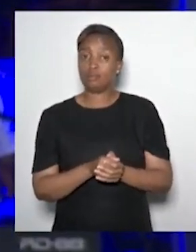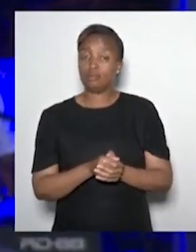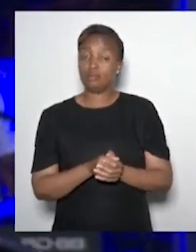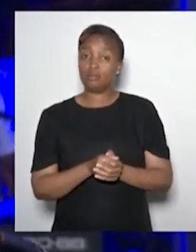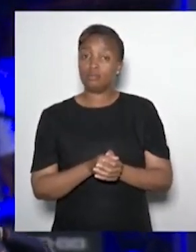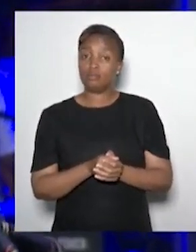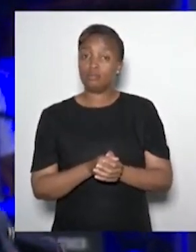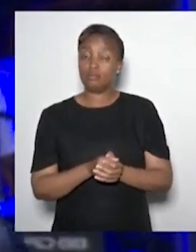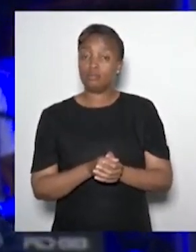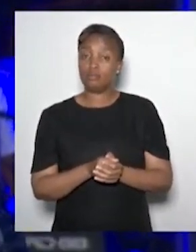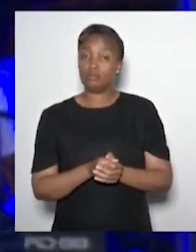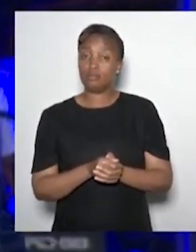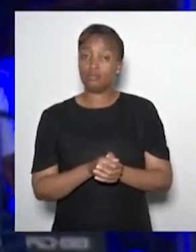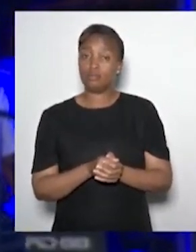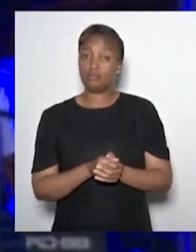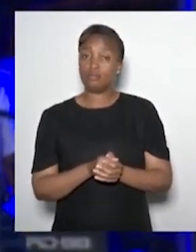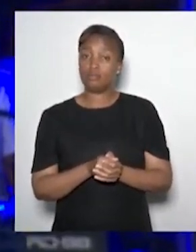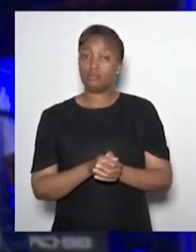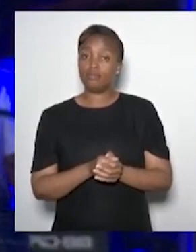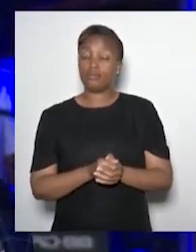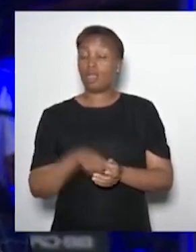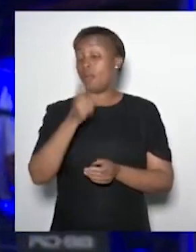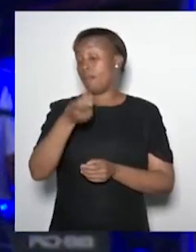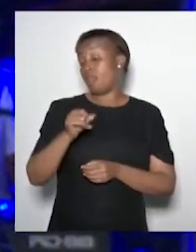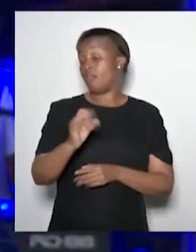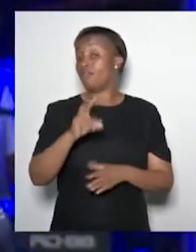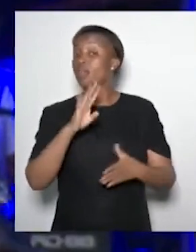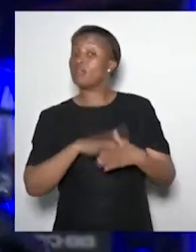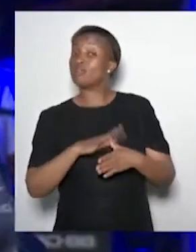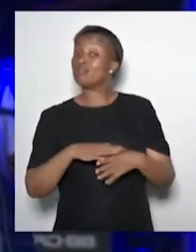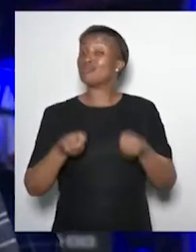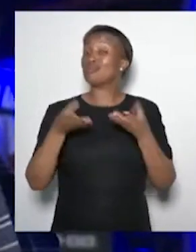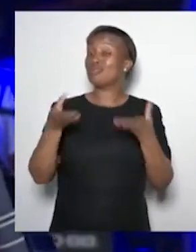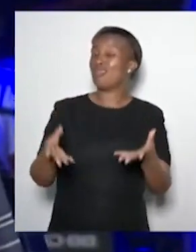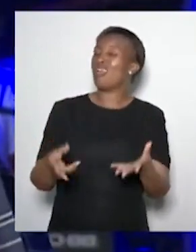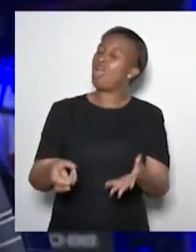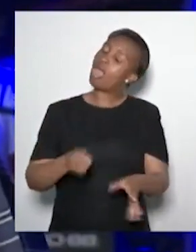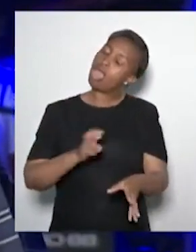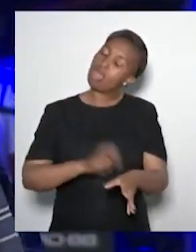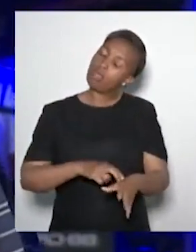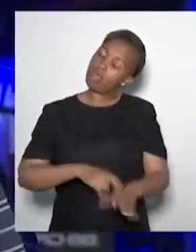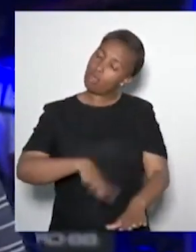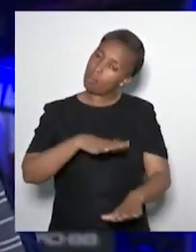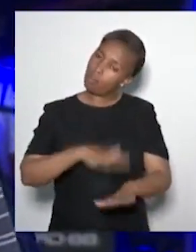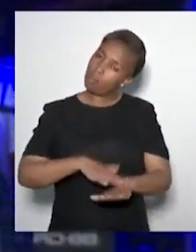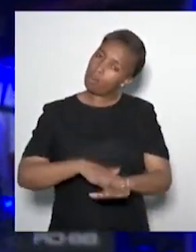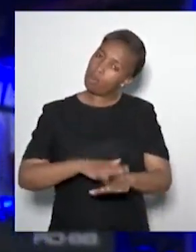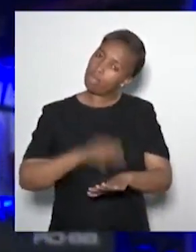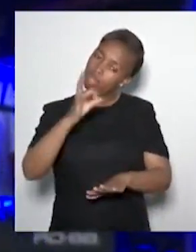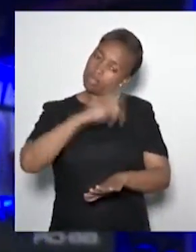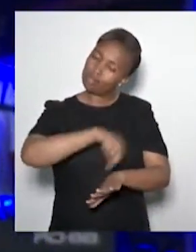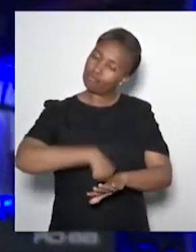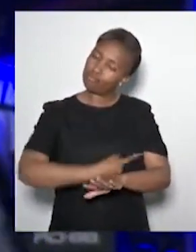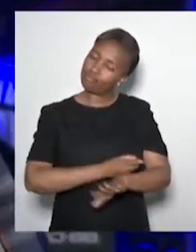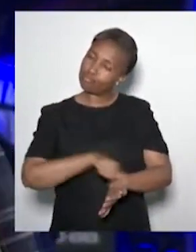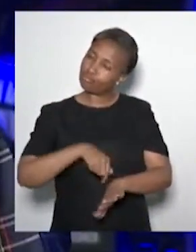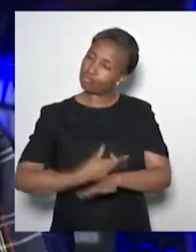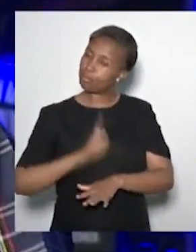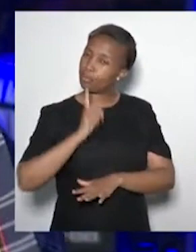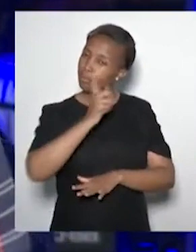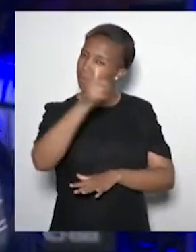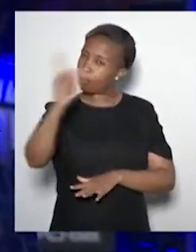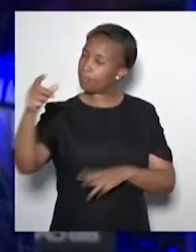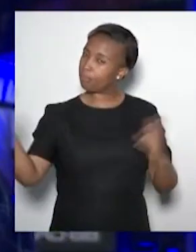but if I was to give reasons, it will take me more than 3 hours to tell these